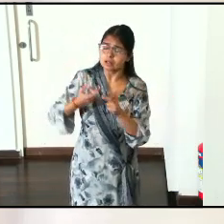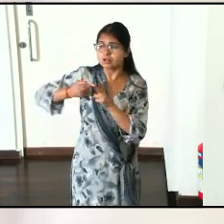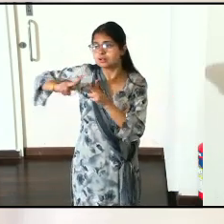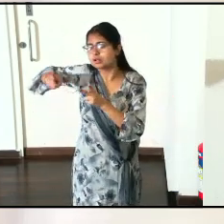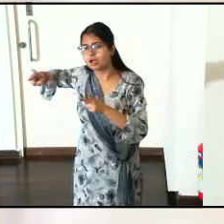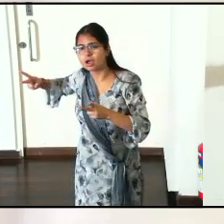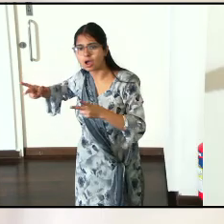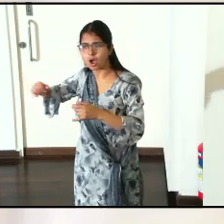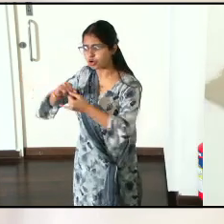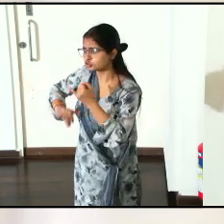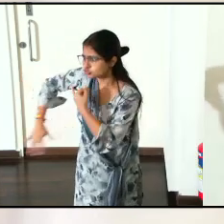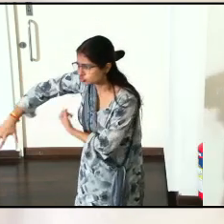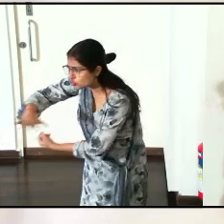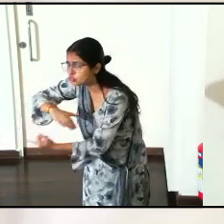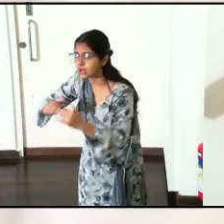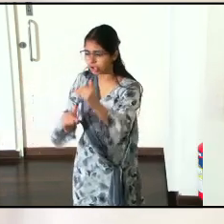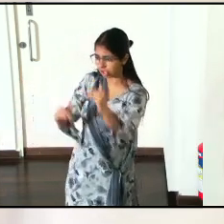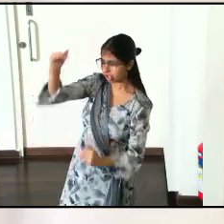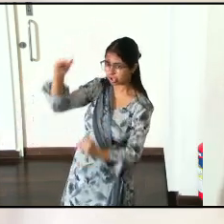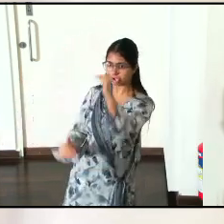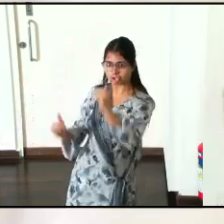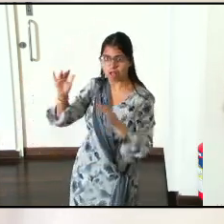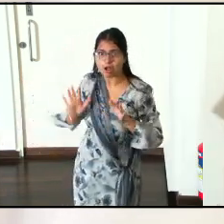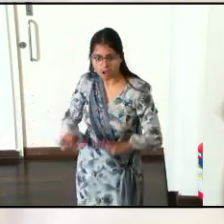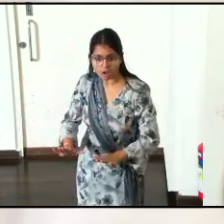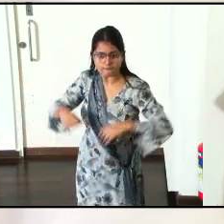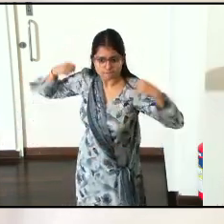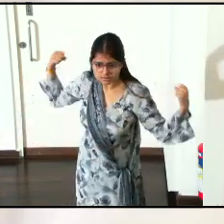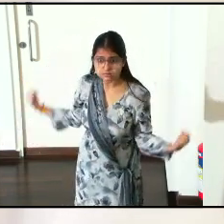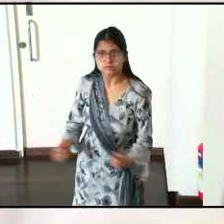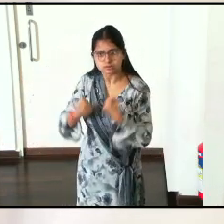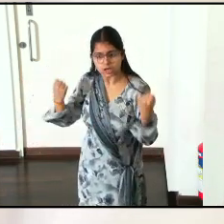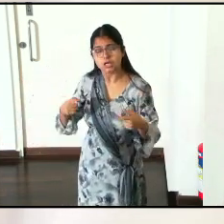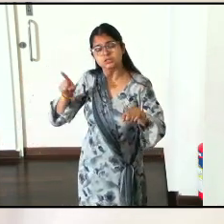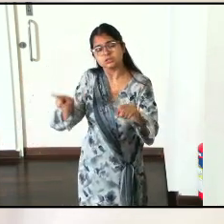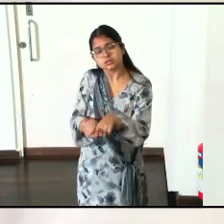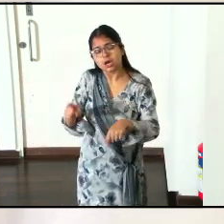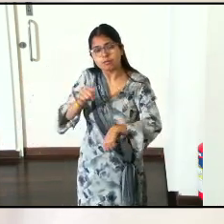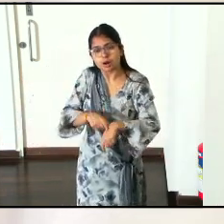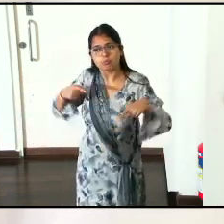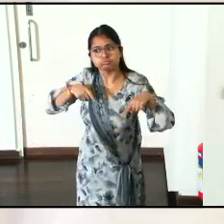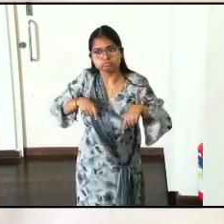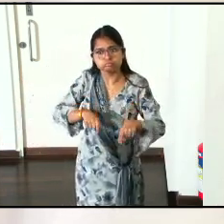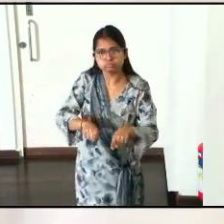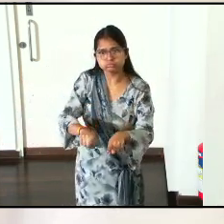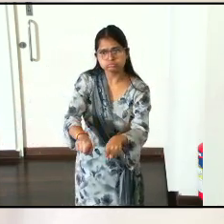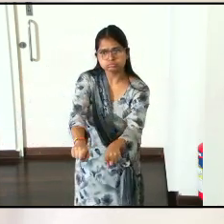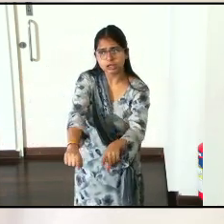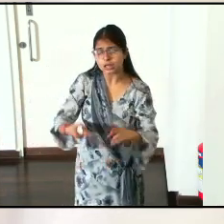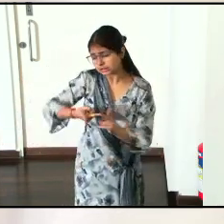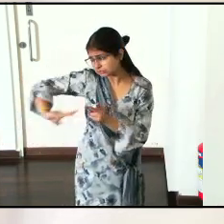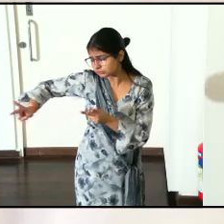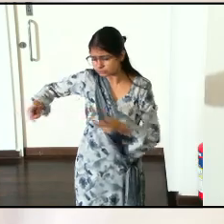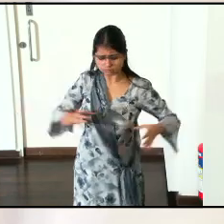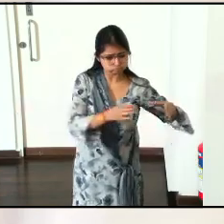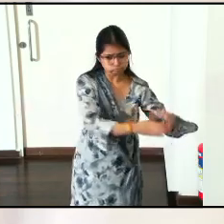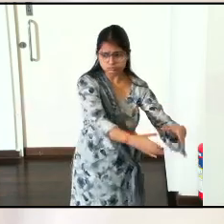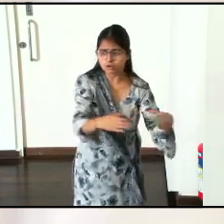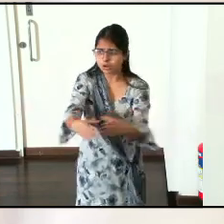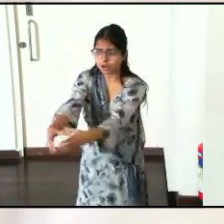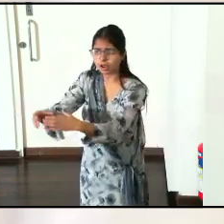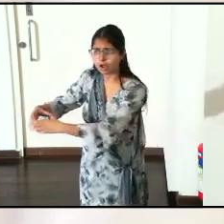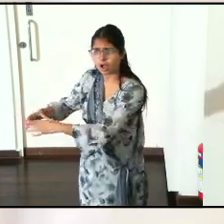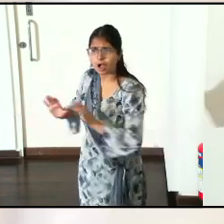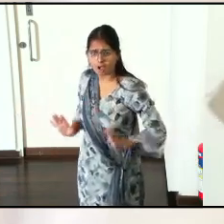and economic injustice. All of these were ongoing at this time. There were many, many different groups. So there is a